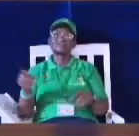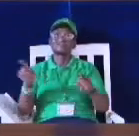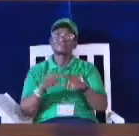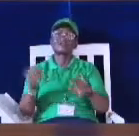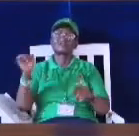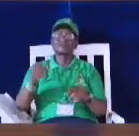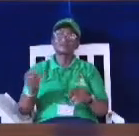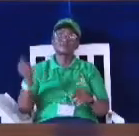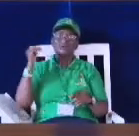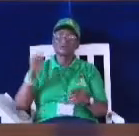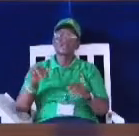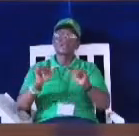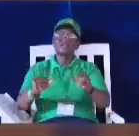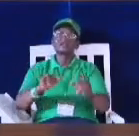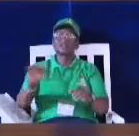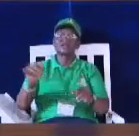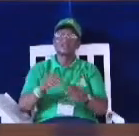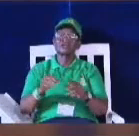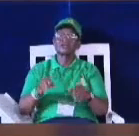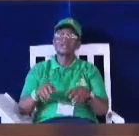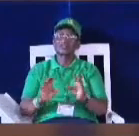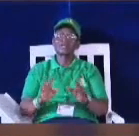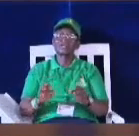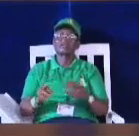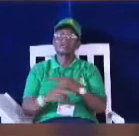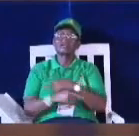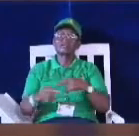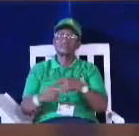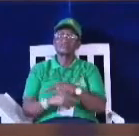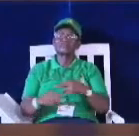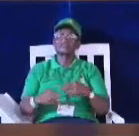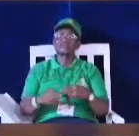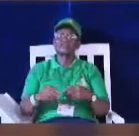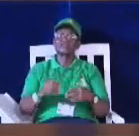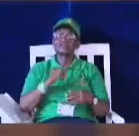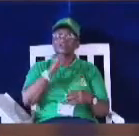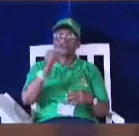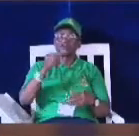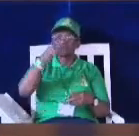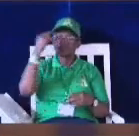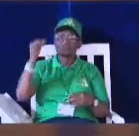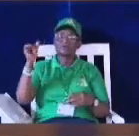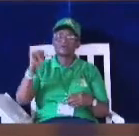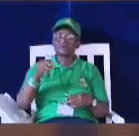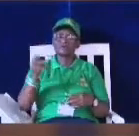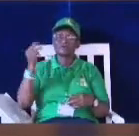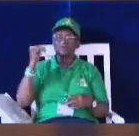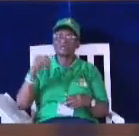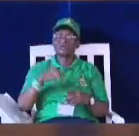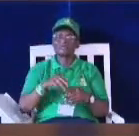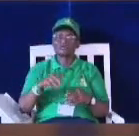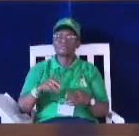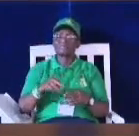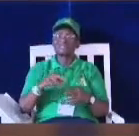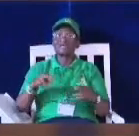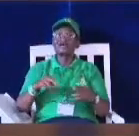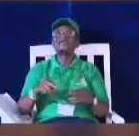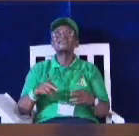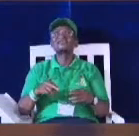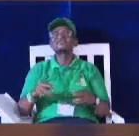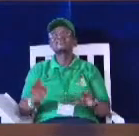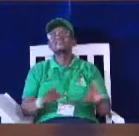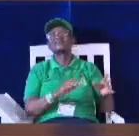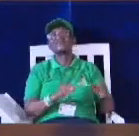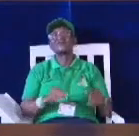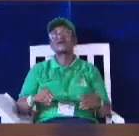a classroom, and because they were in the riverine area,